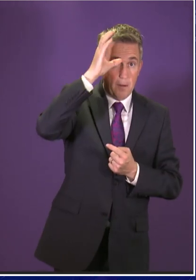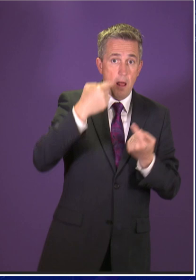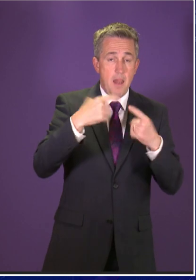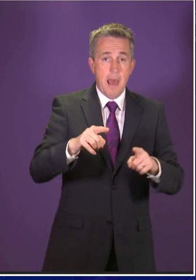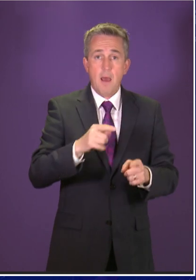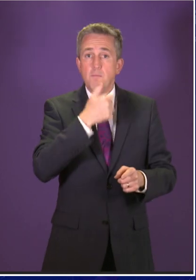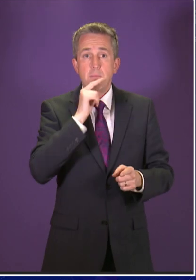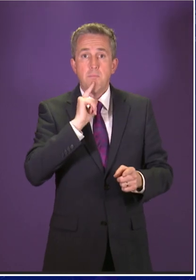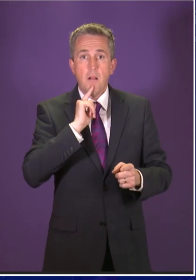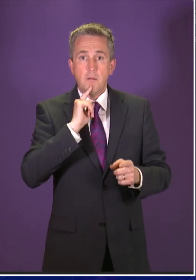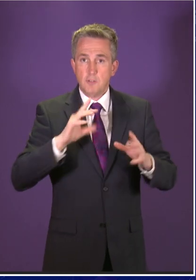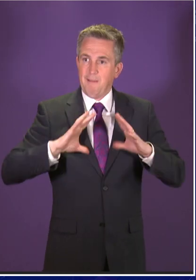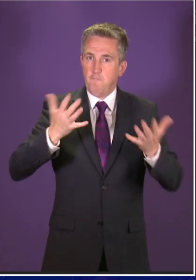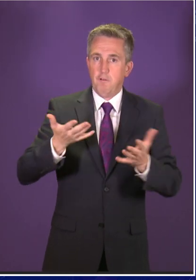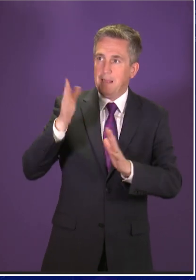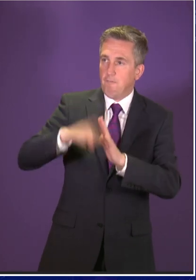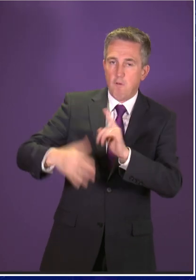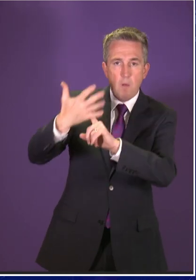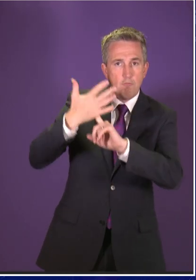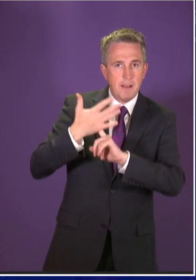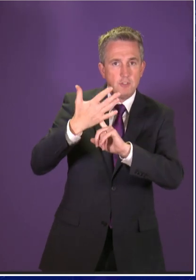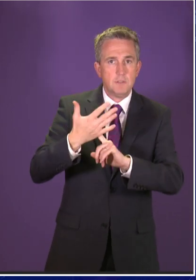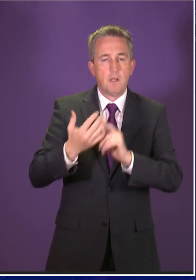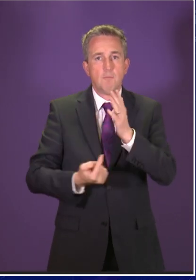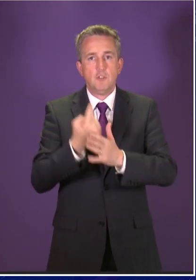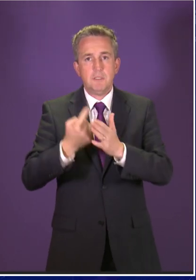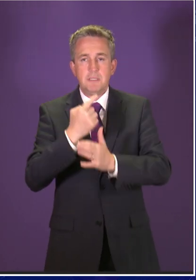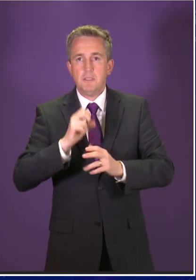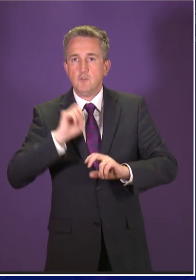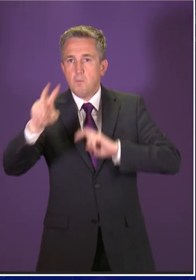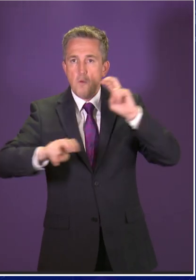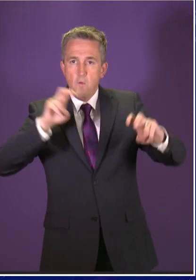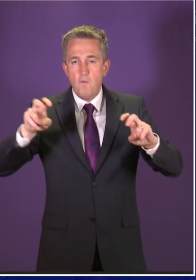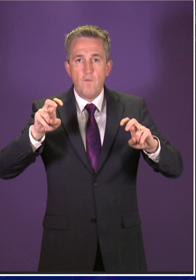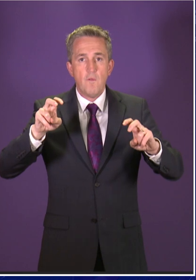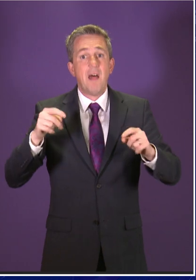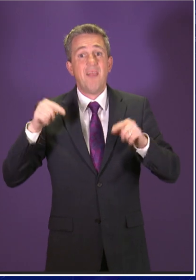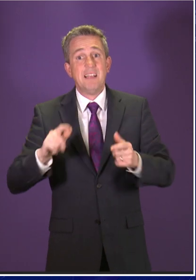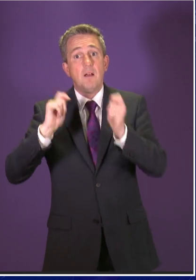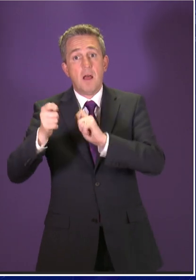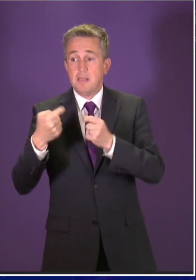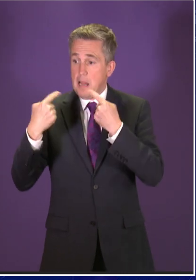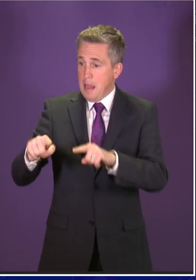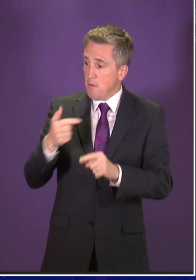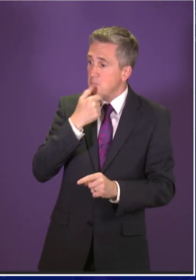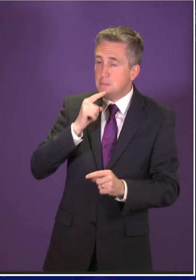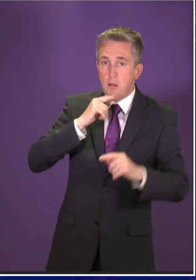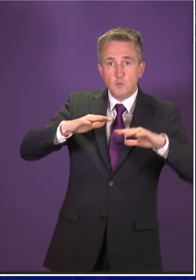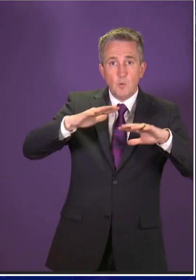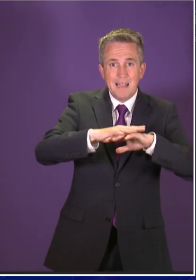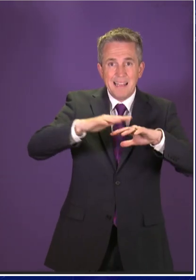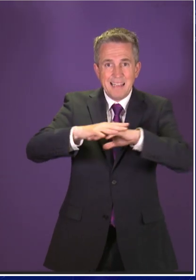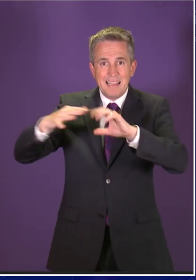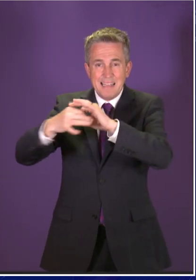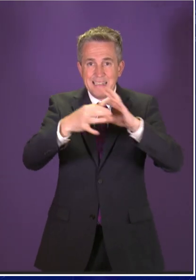individuals, freeing them from that tyranny of history and where they were born, this revolution is about connecting people. And connecting introduces